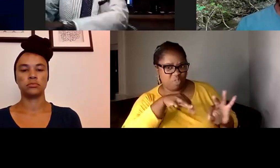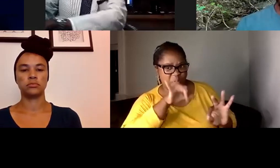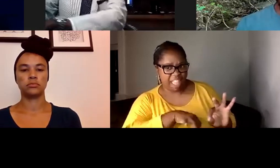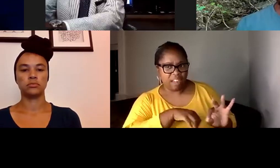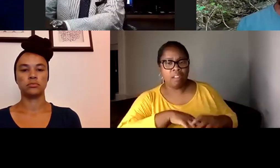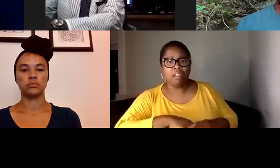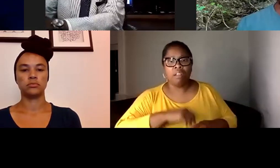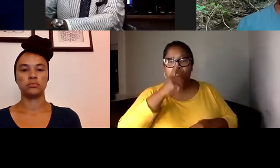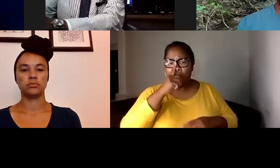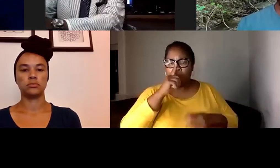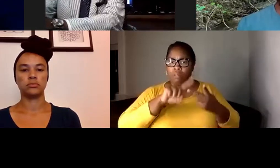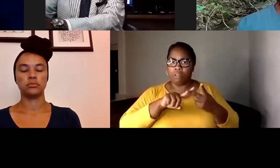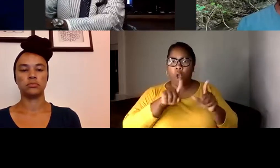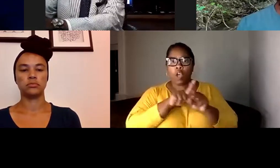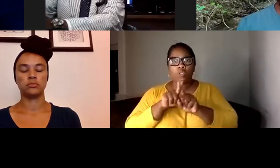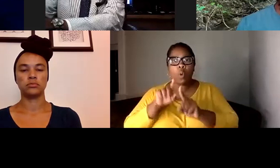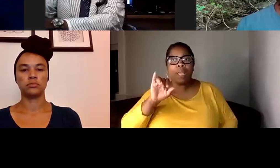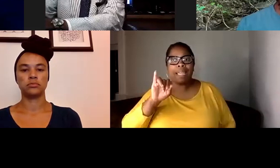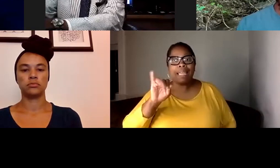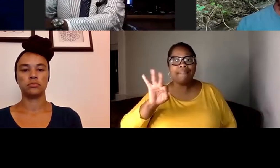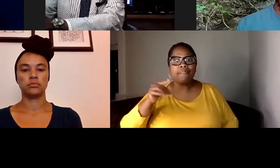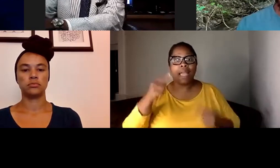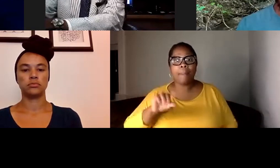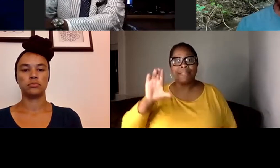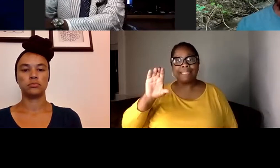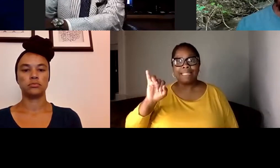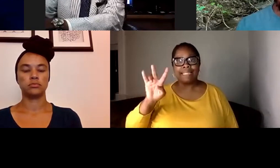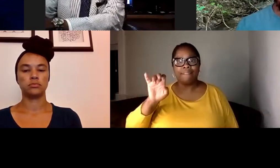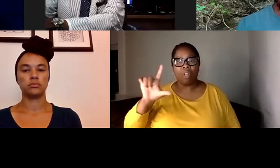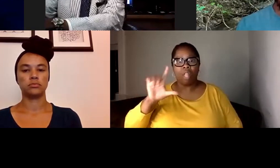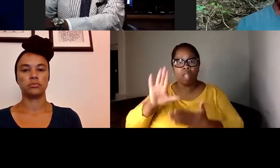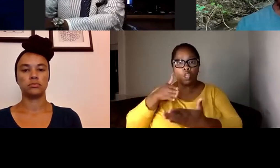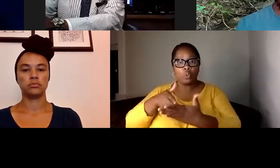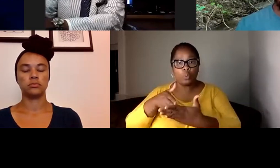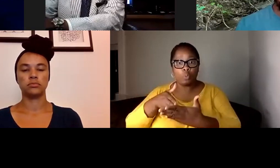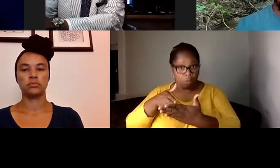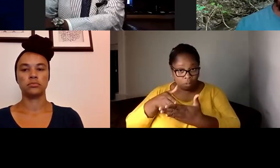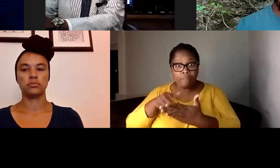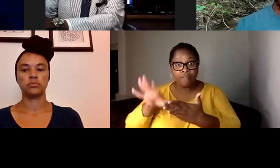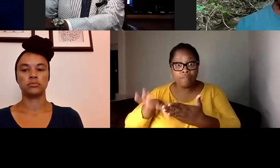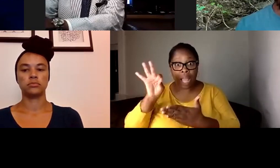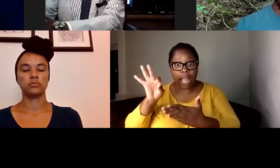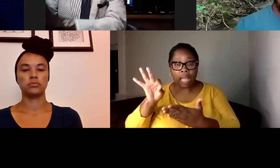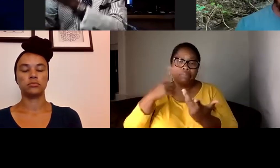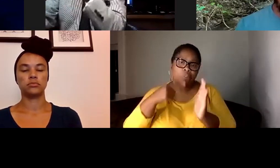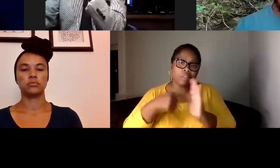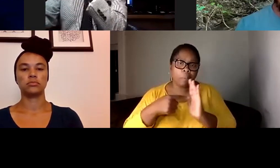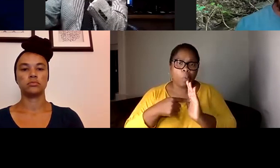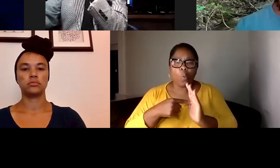also if there's a civil suit where the result of the civil suit is a finding, like for instance, of wrongful